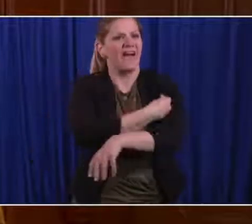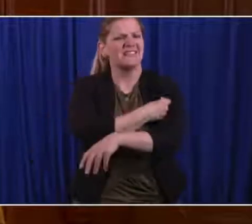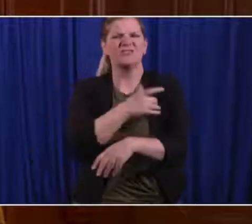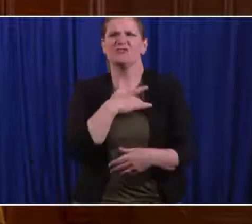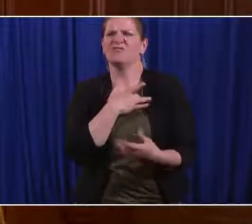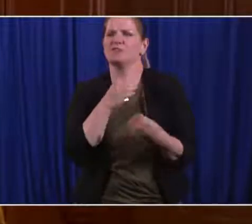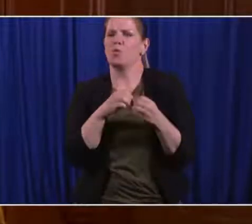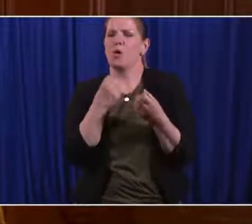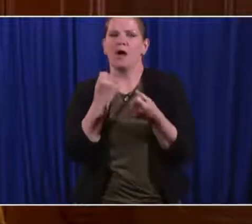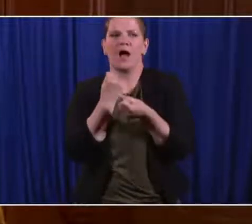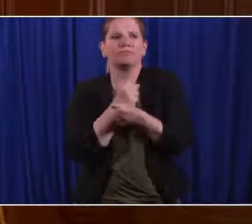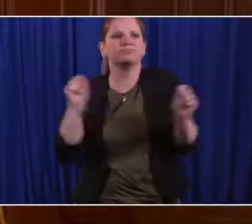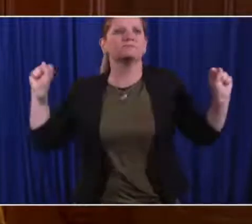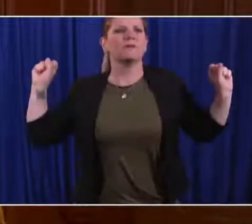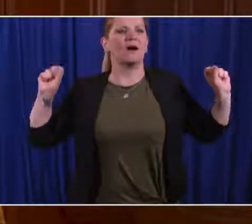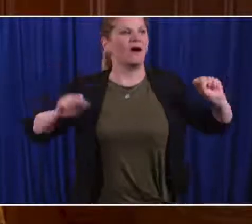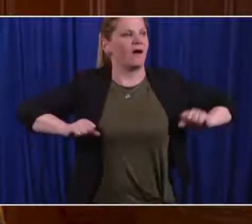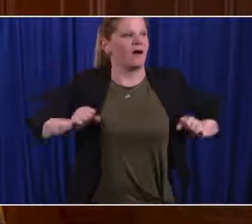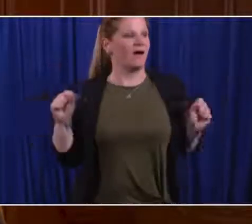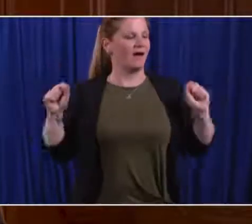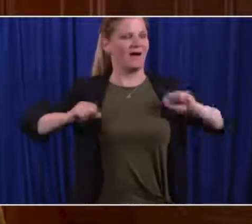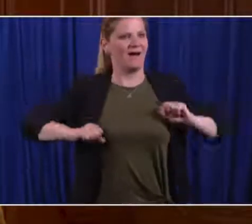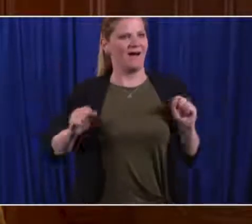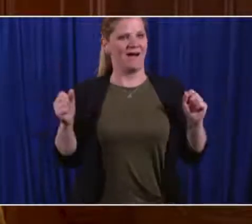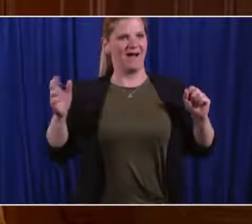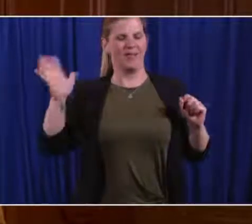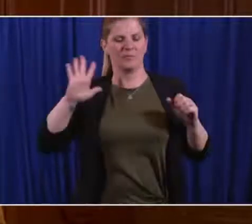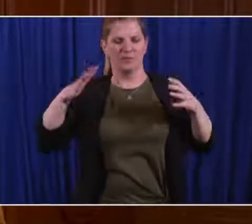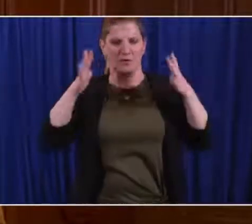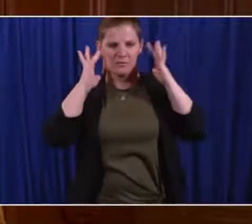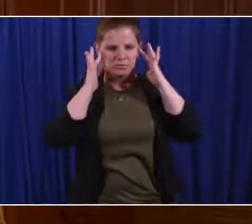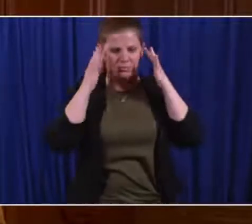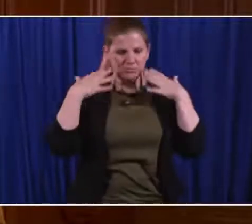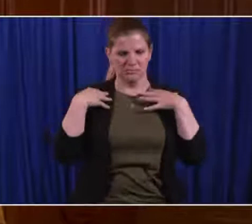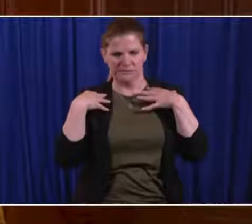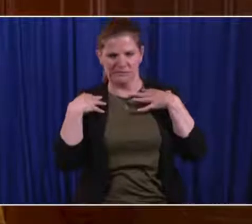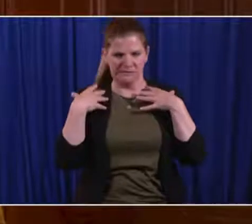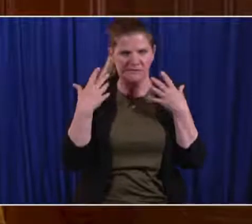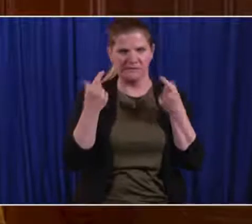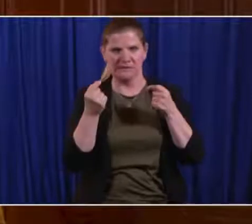is. it's kind of like a weight off your shoulder when that